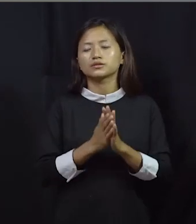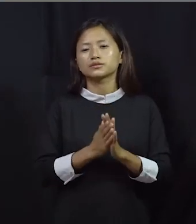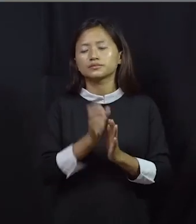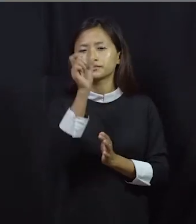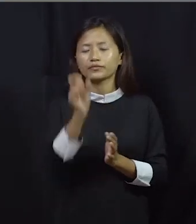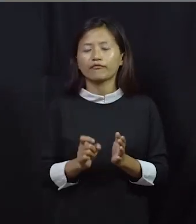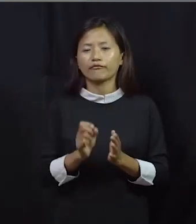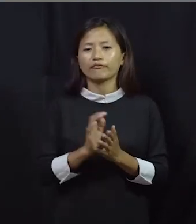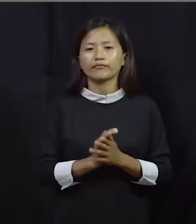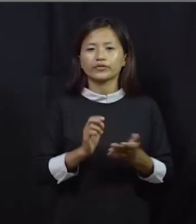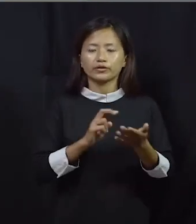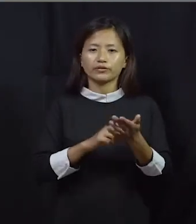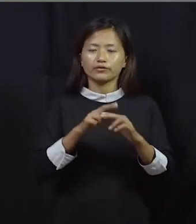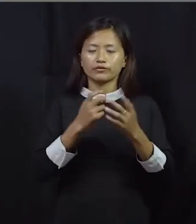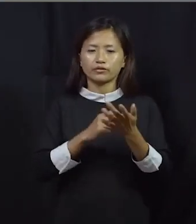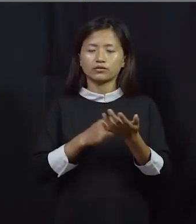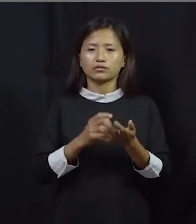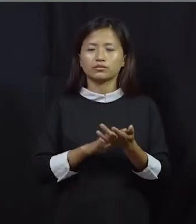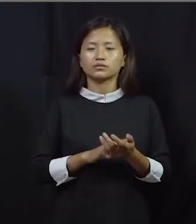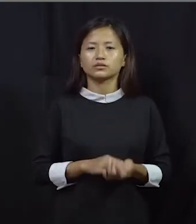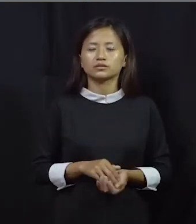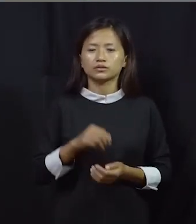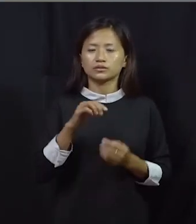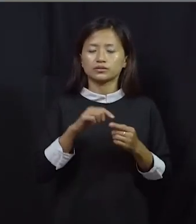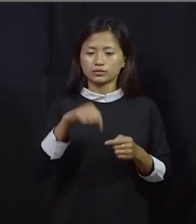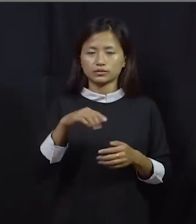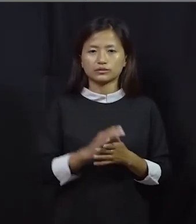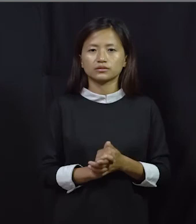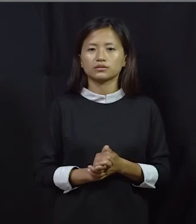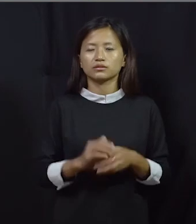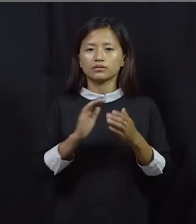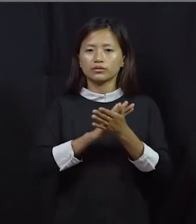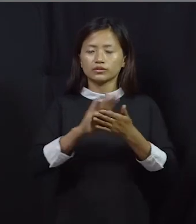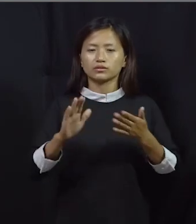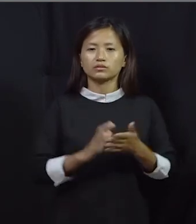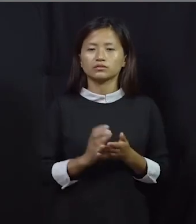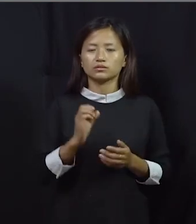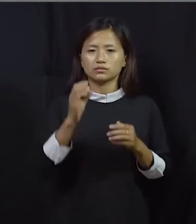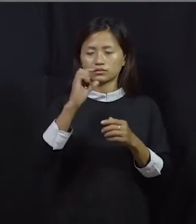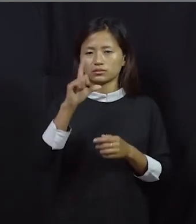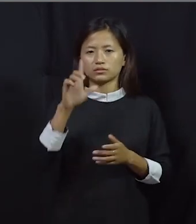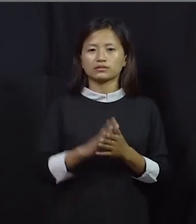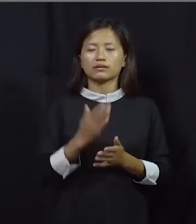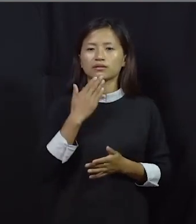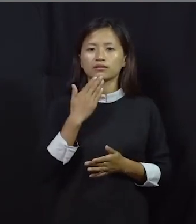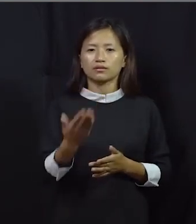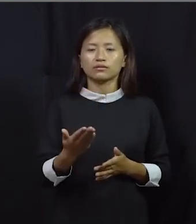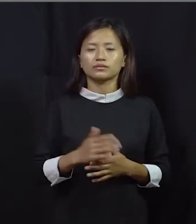is fundamentals, how to go about this. With this, I wind up my session. Thank you.